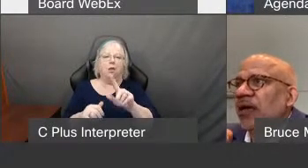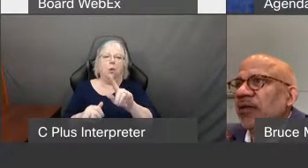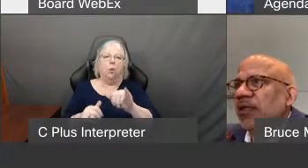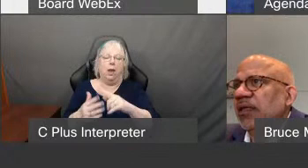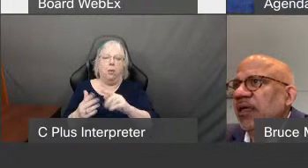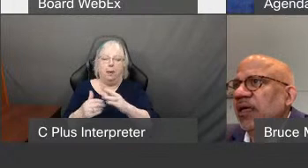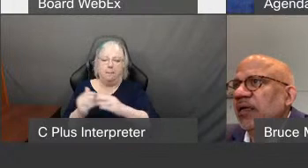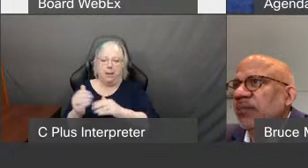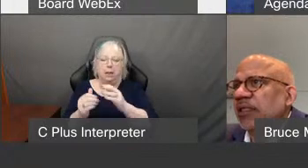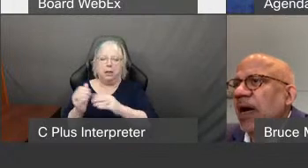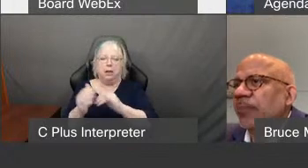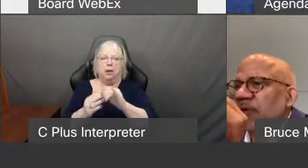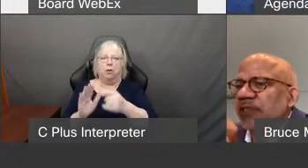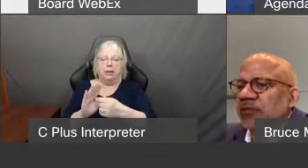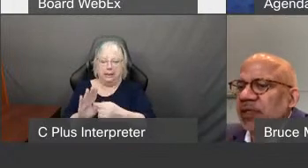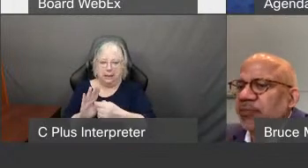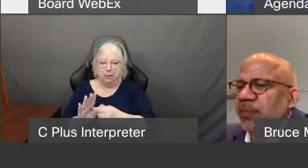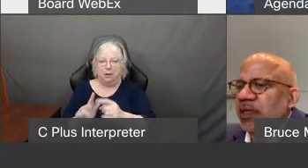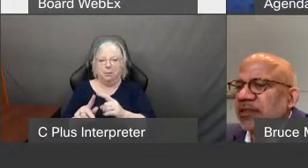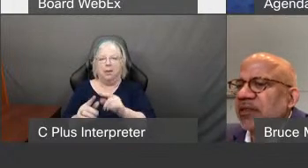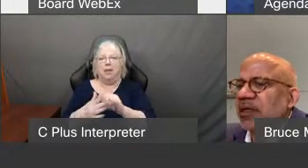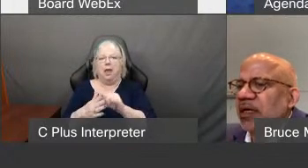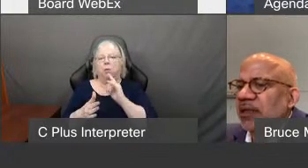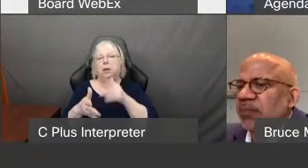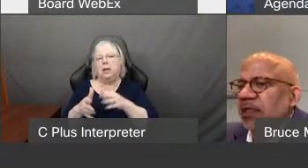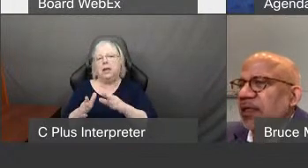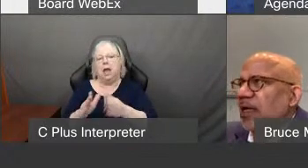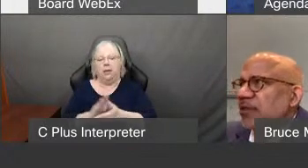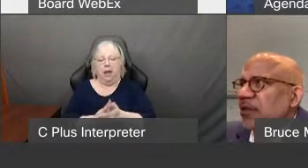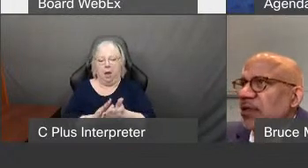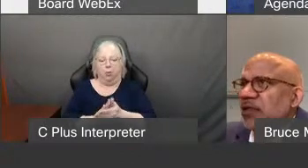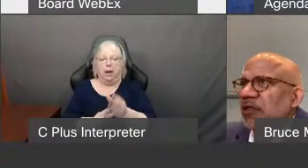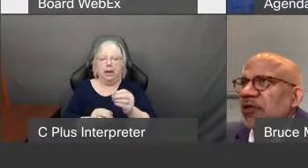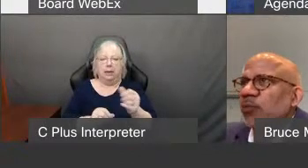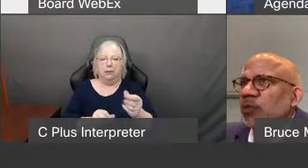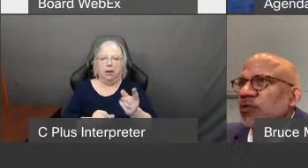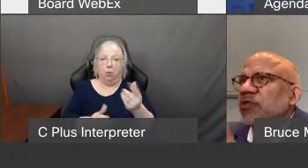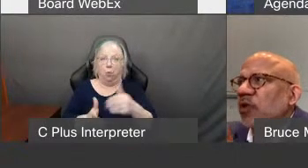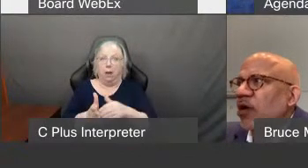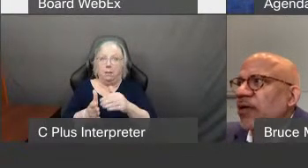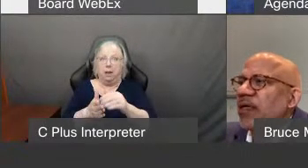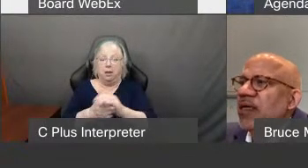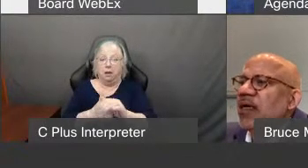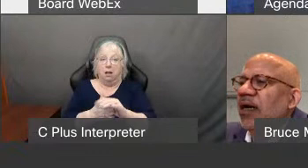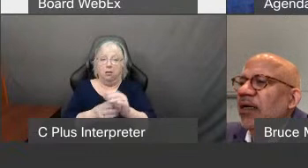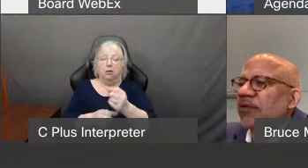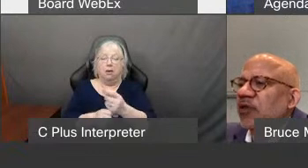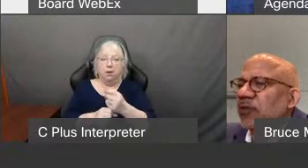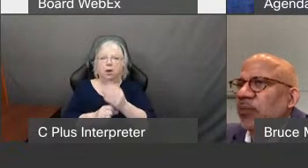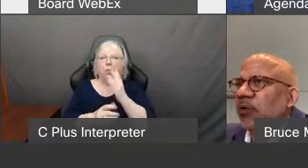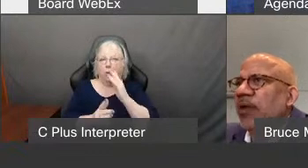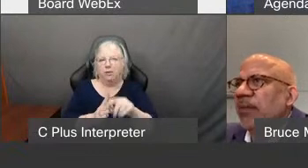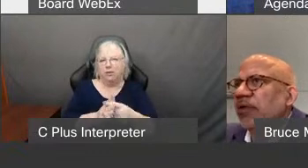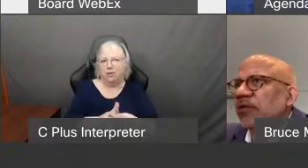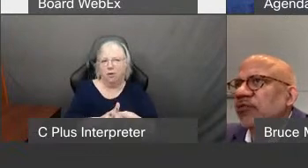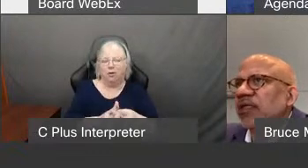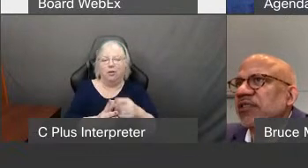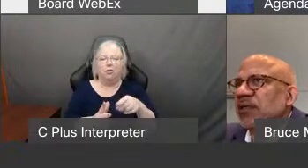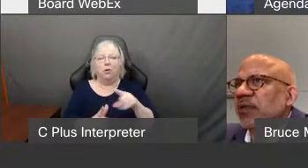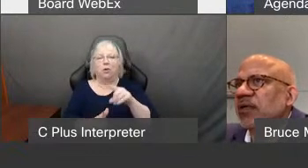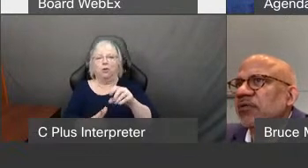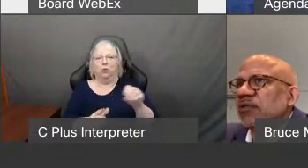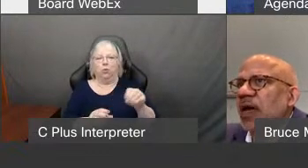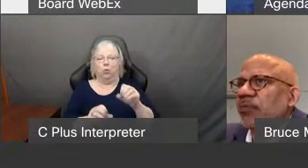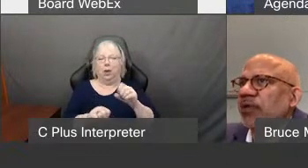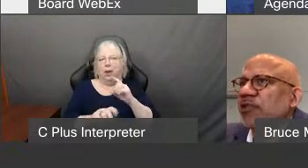going to allow but the operational expense, the $1 million a year will start. So they will be able to